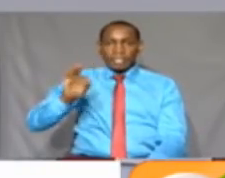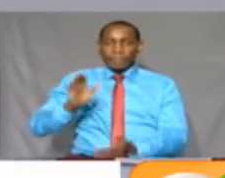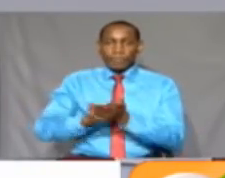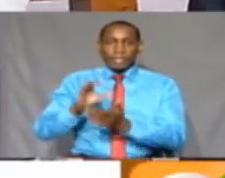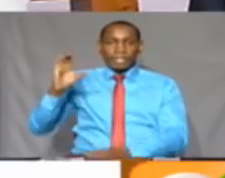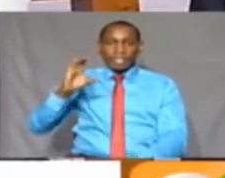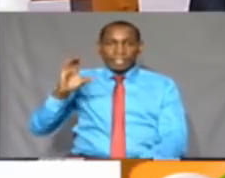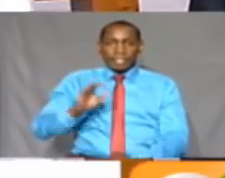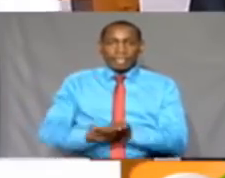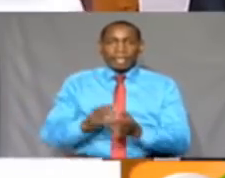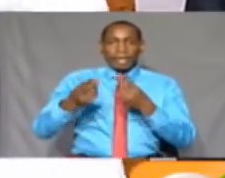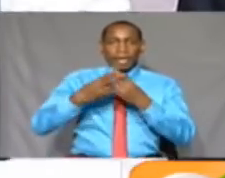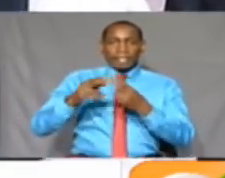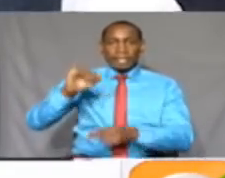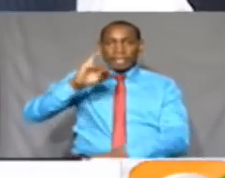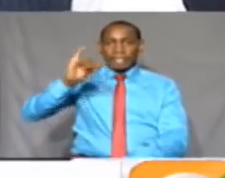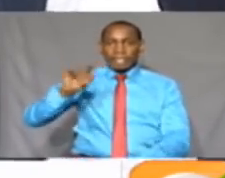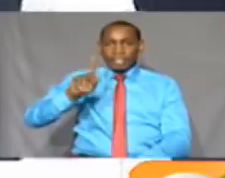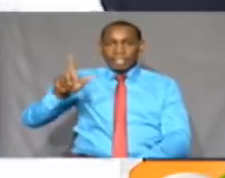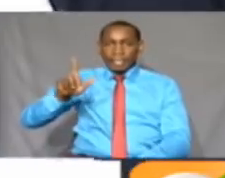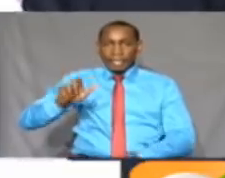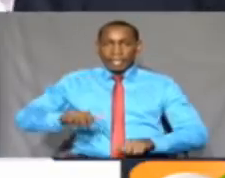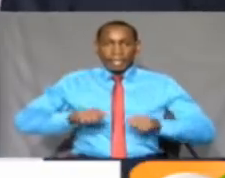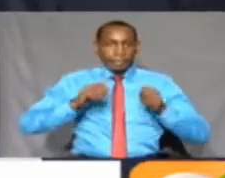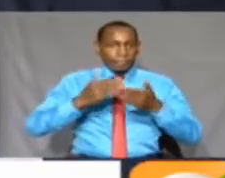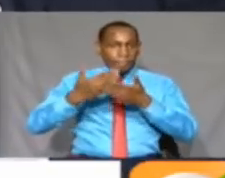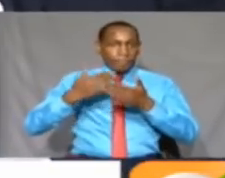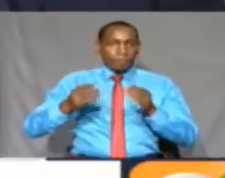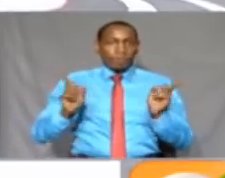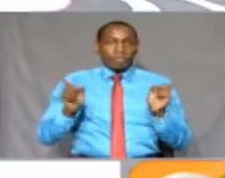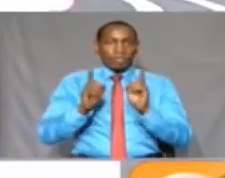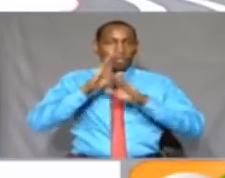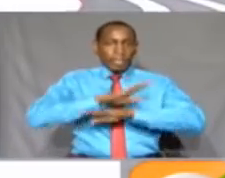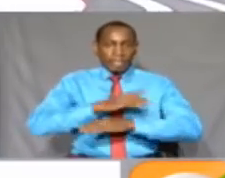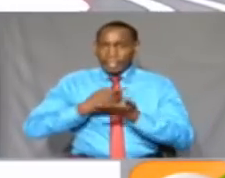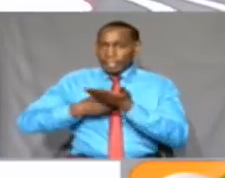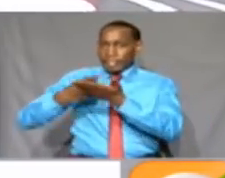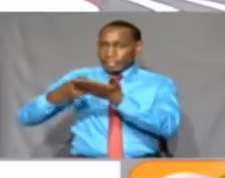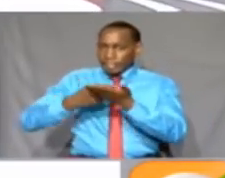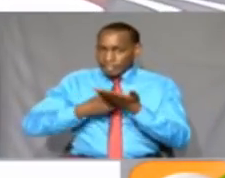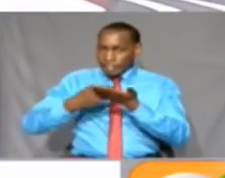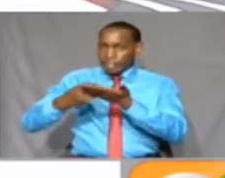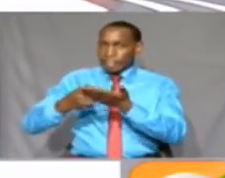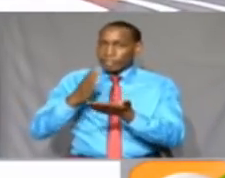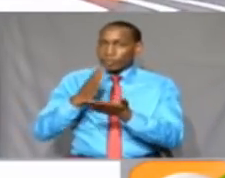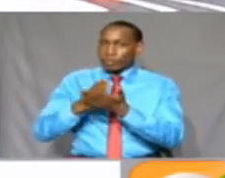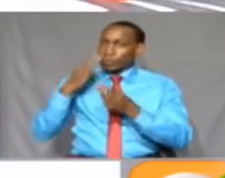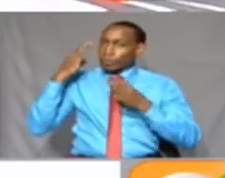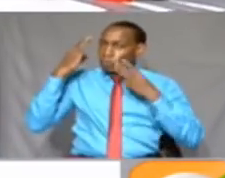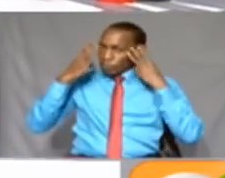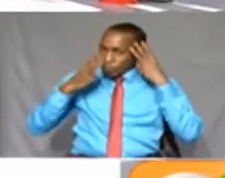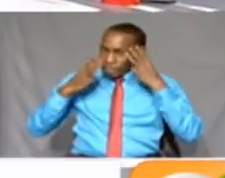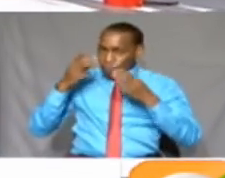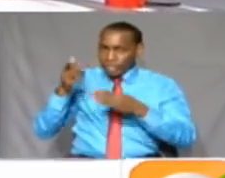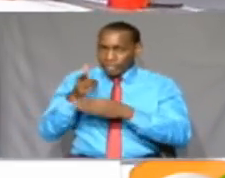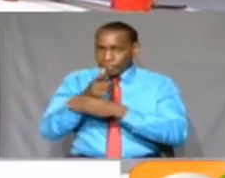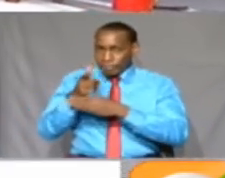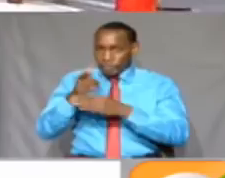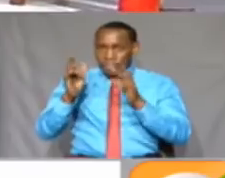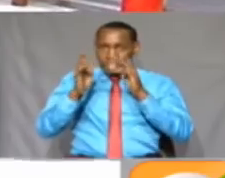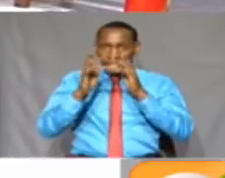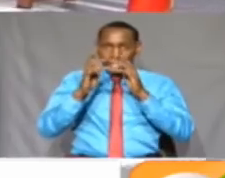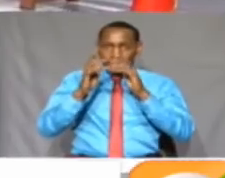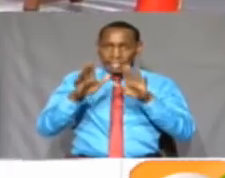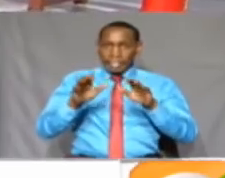hashtag is JKLive. Mheshimiwa, we talked about before the break. Very disturbing video online on